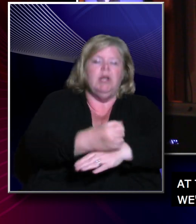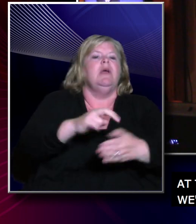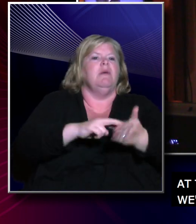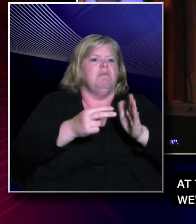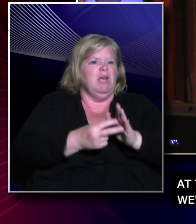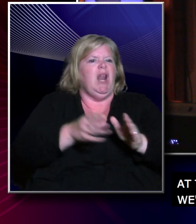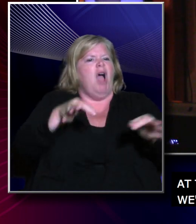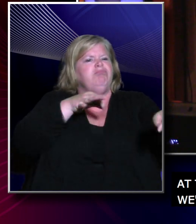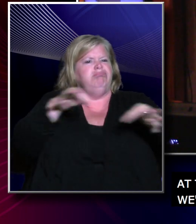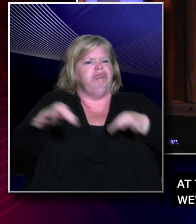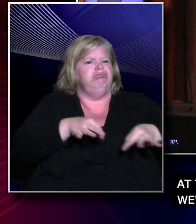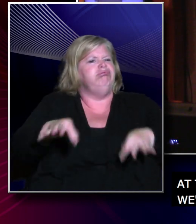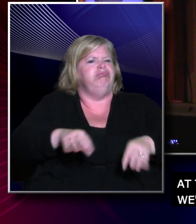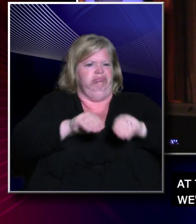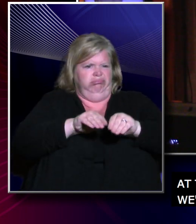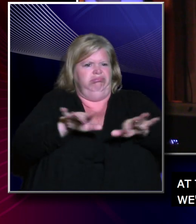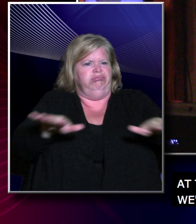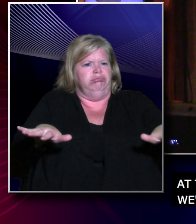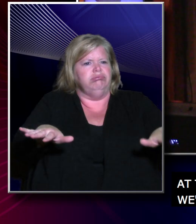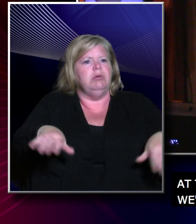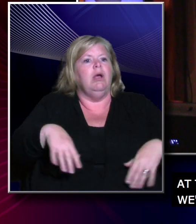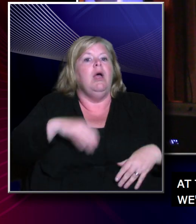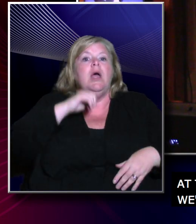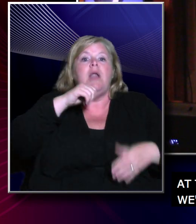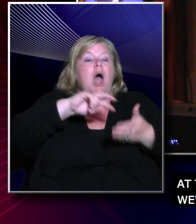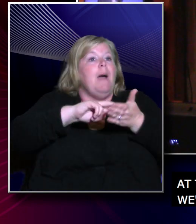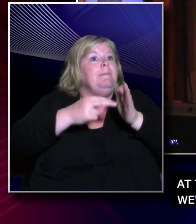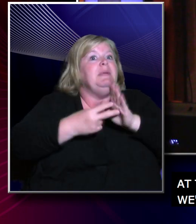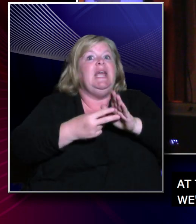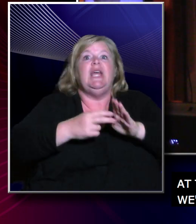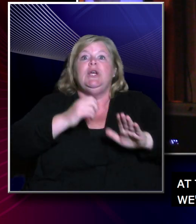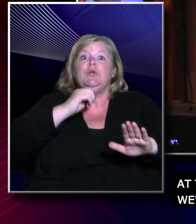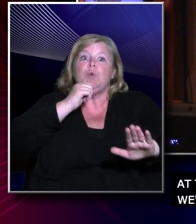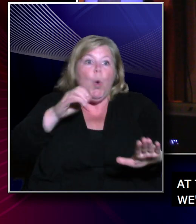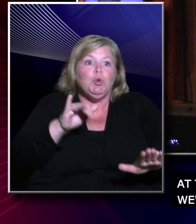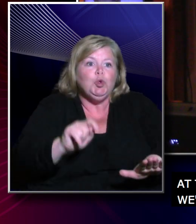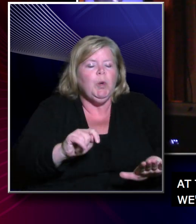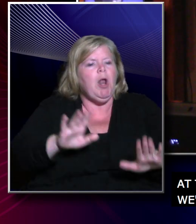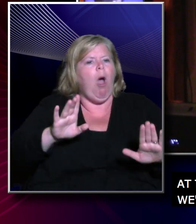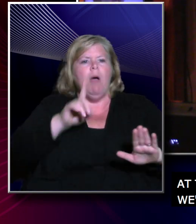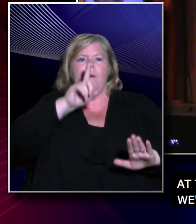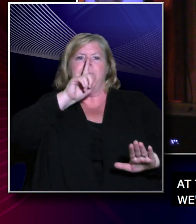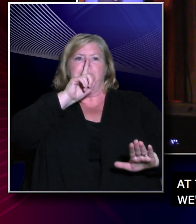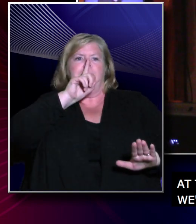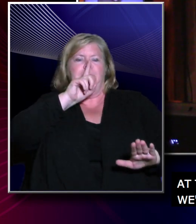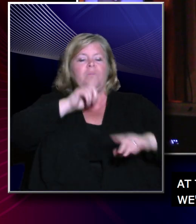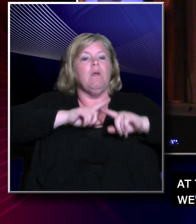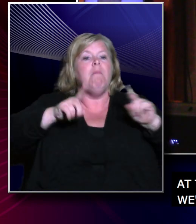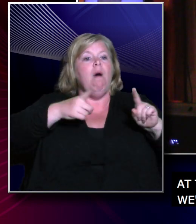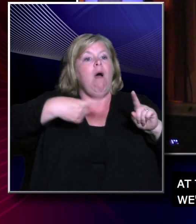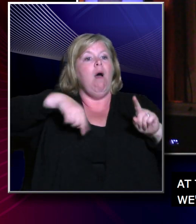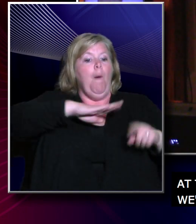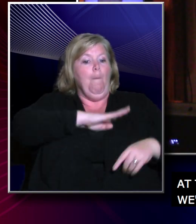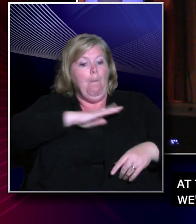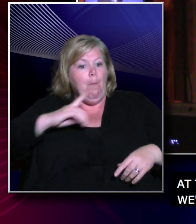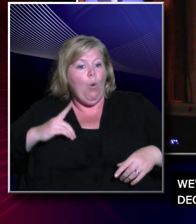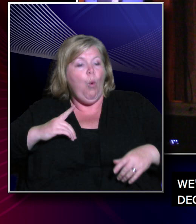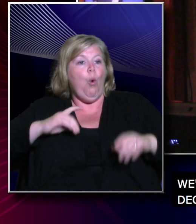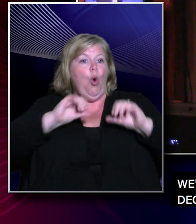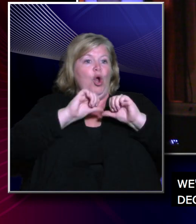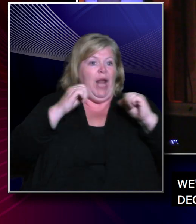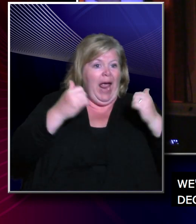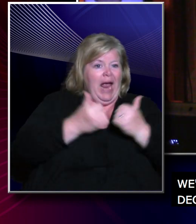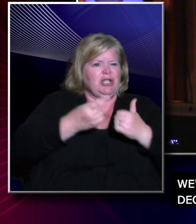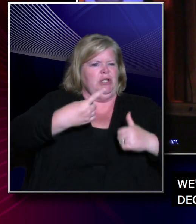I'm not saying not to make the decisions. We, board, and the agency need to